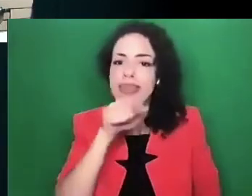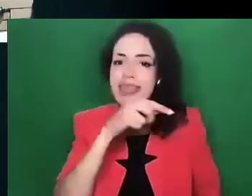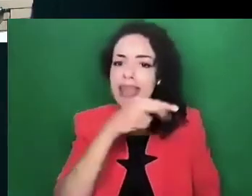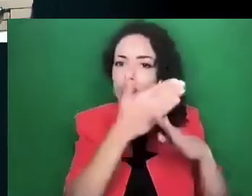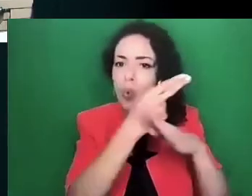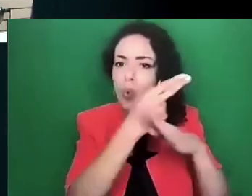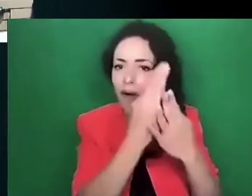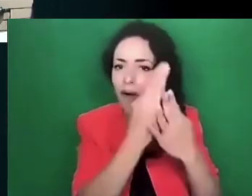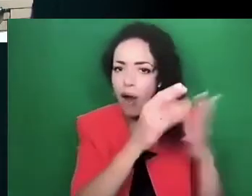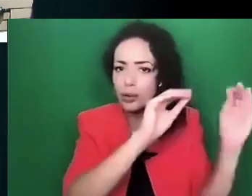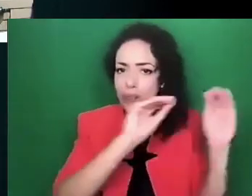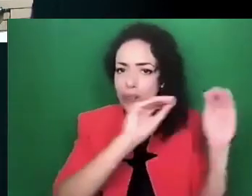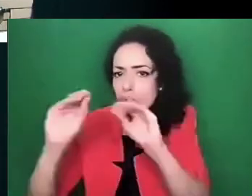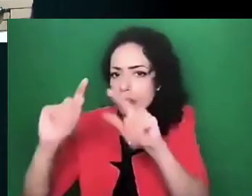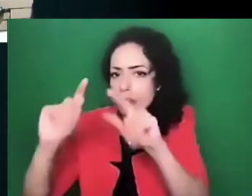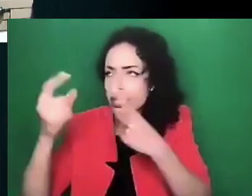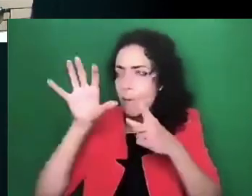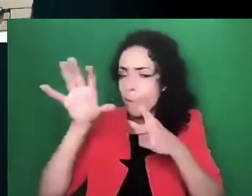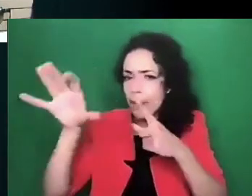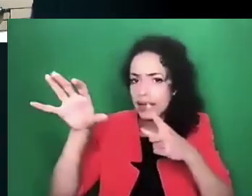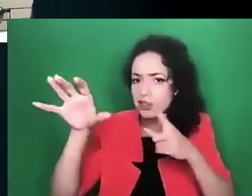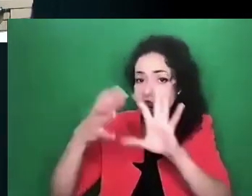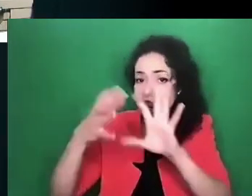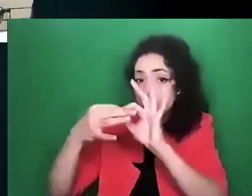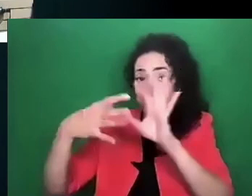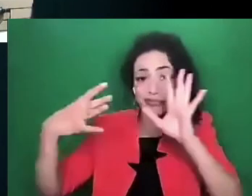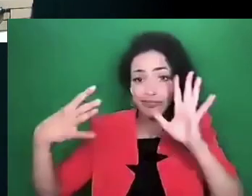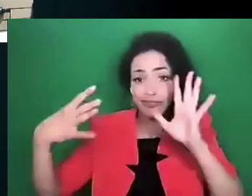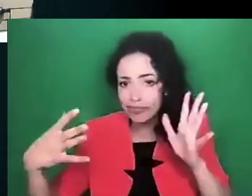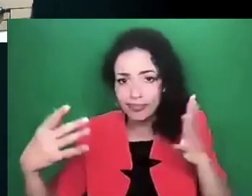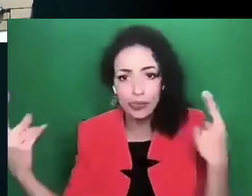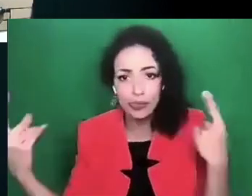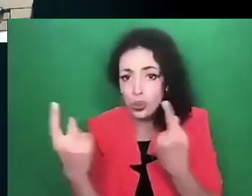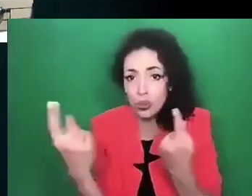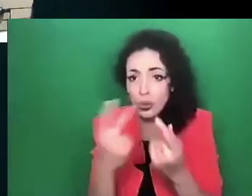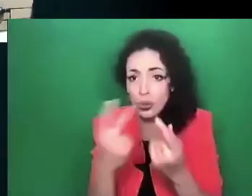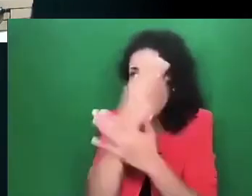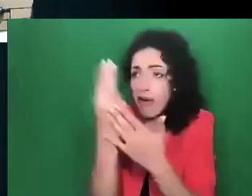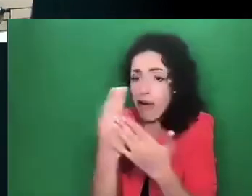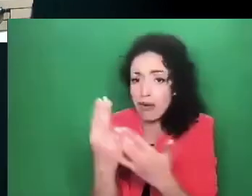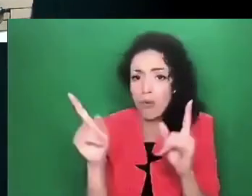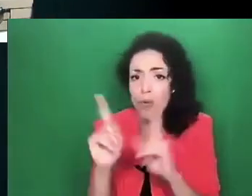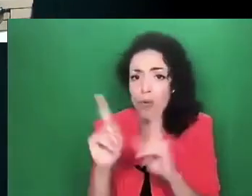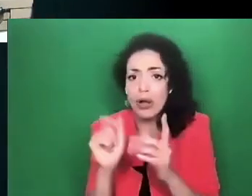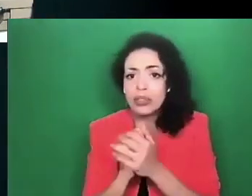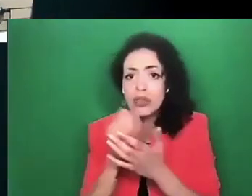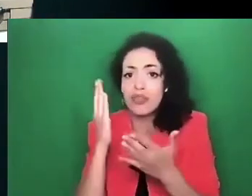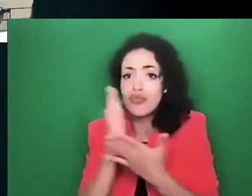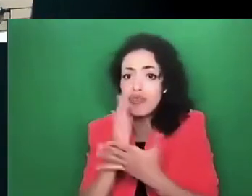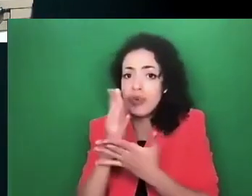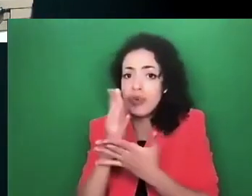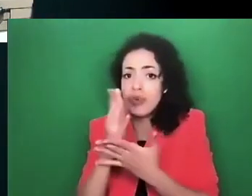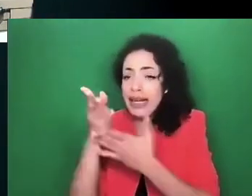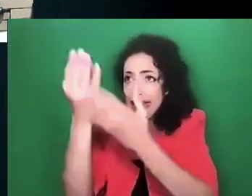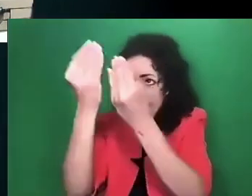or have any information about you and the artwork, I think the material poetics is quite important in that, like what the material